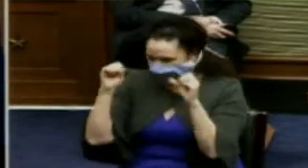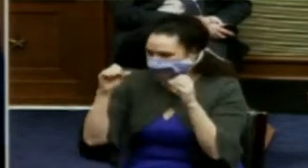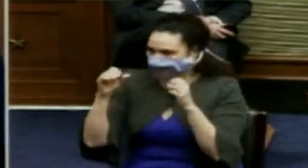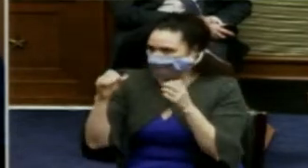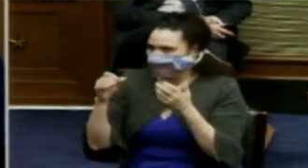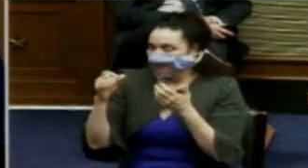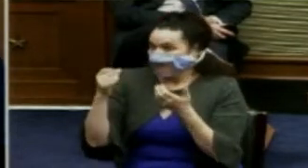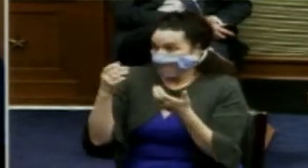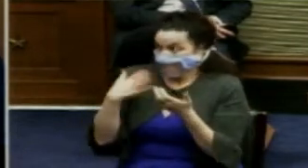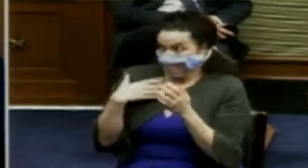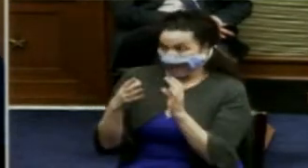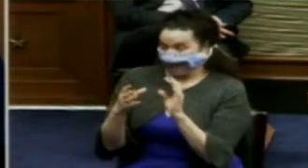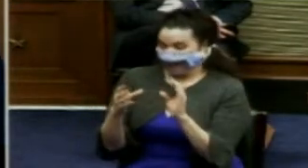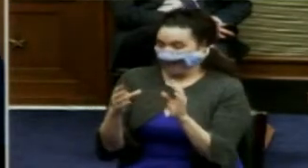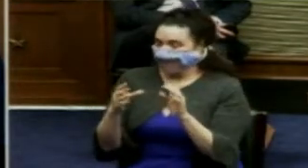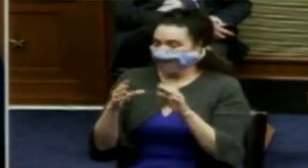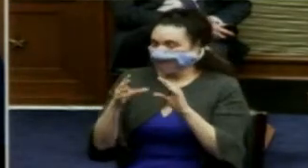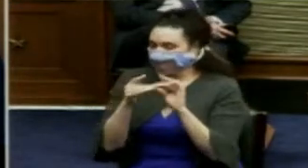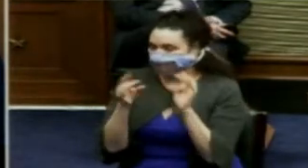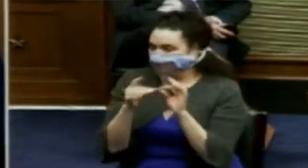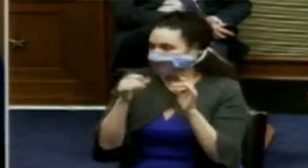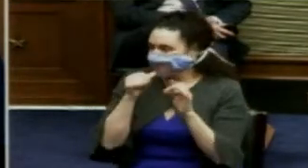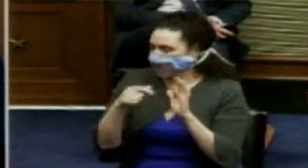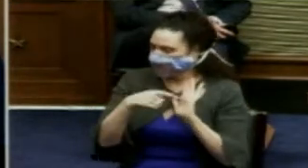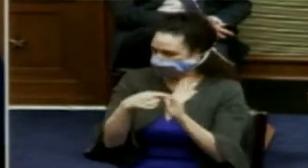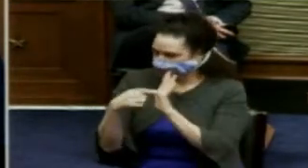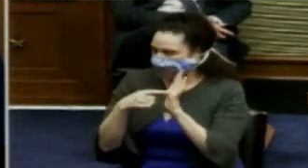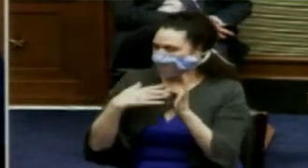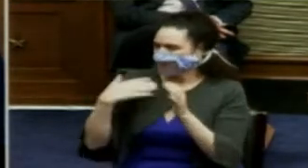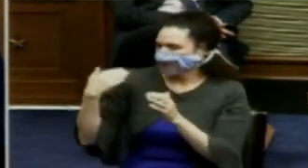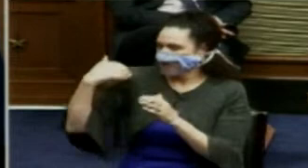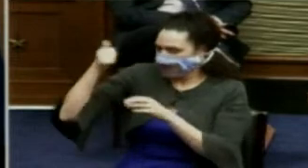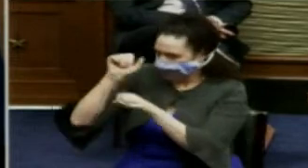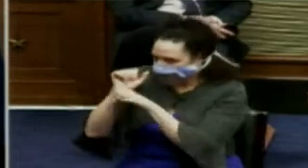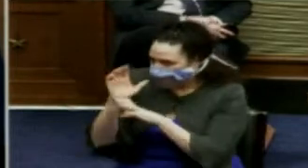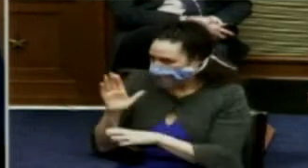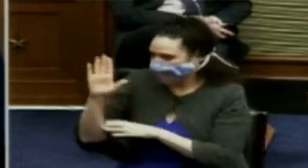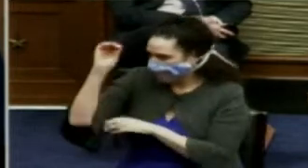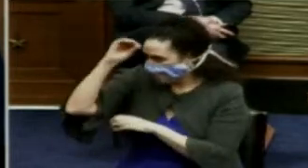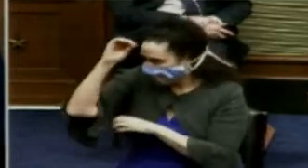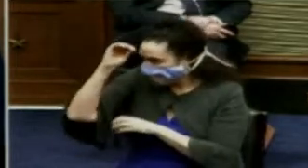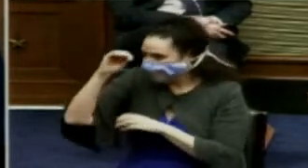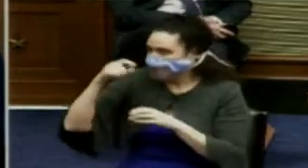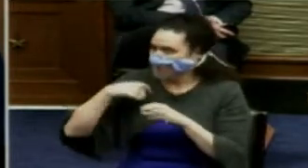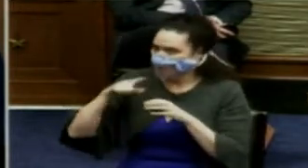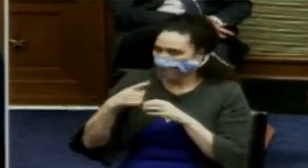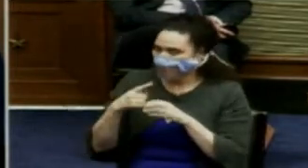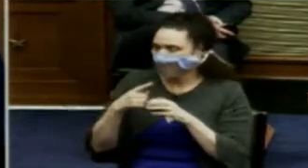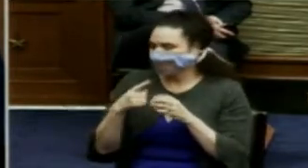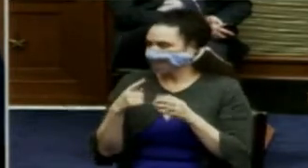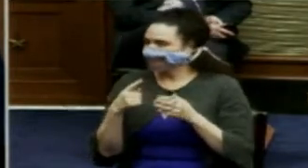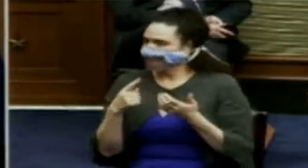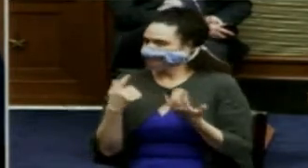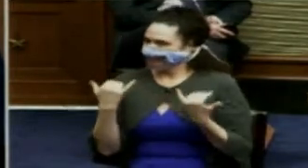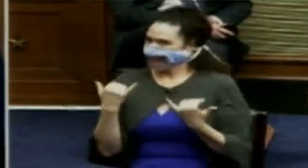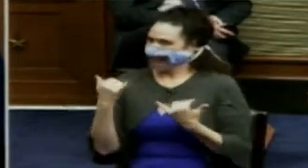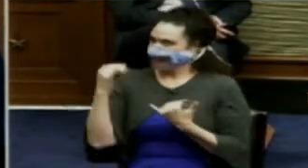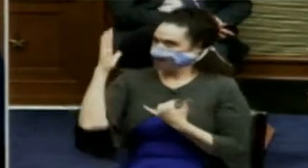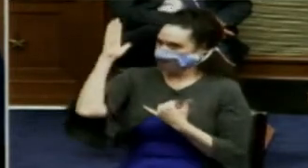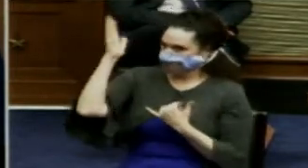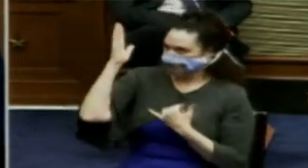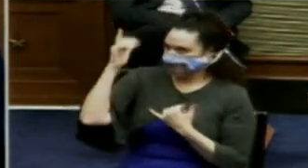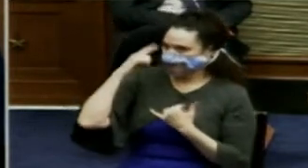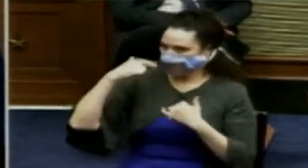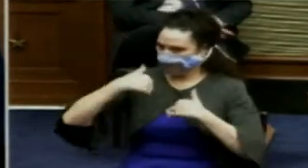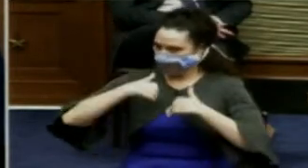employer, the National Defense University, DoD, or the U.S. government. I only speak for myself and for those many D.C. veterans who support